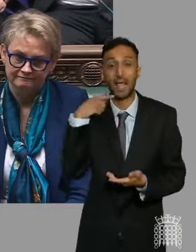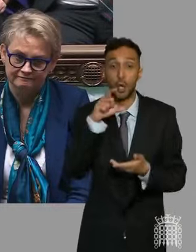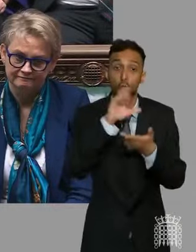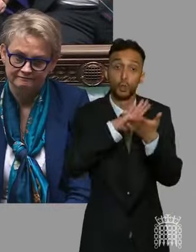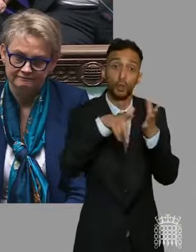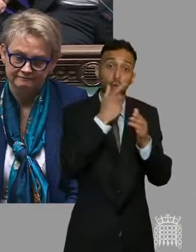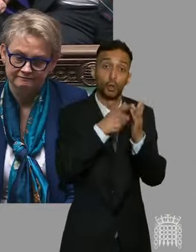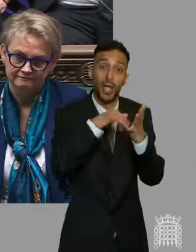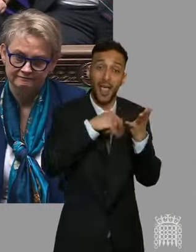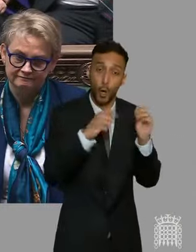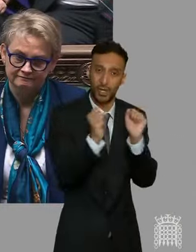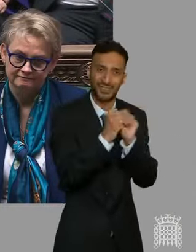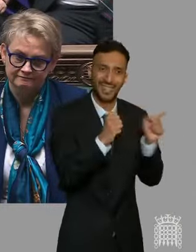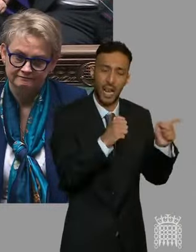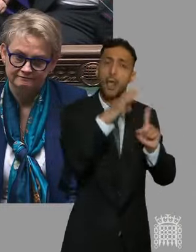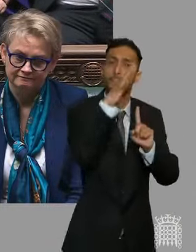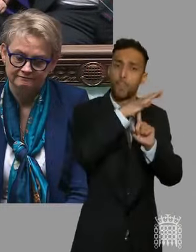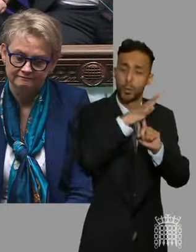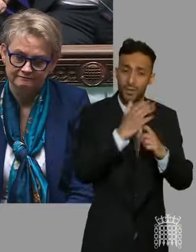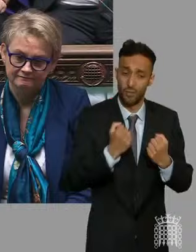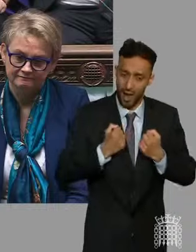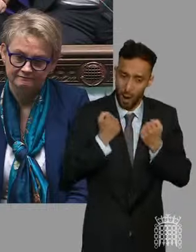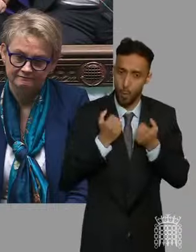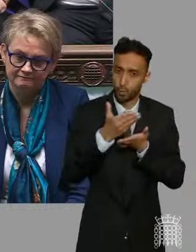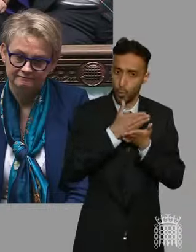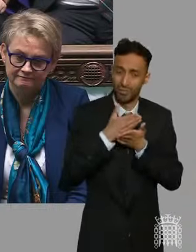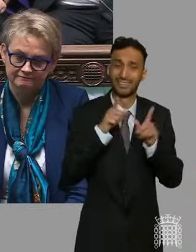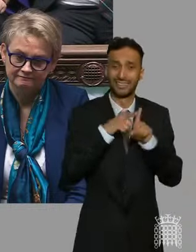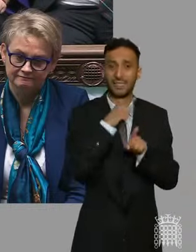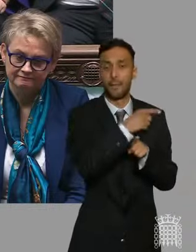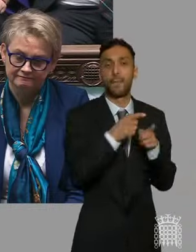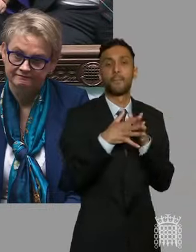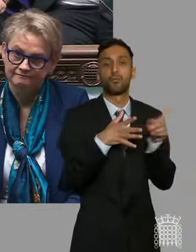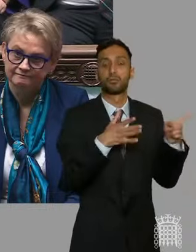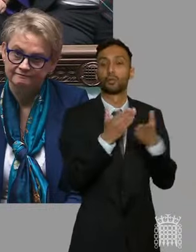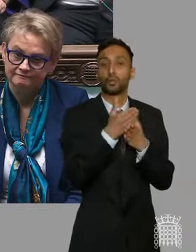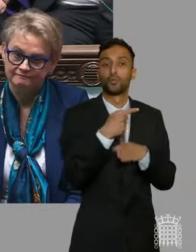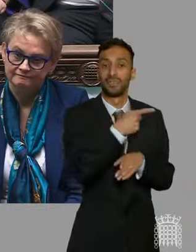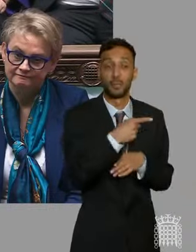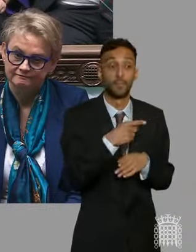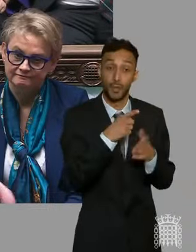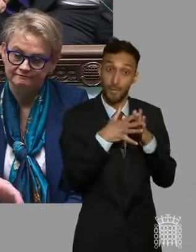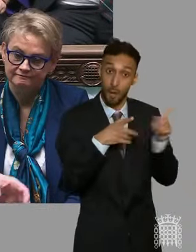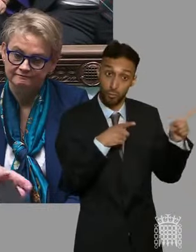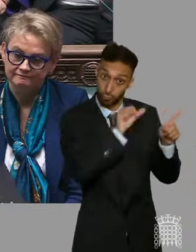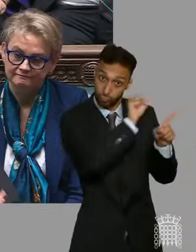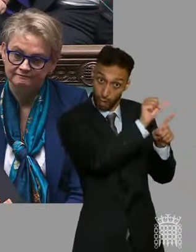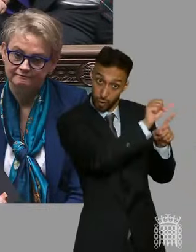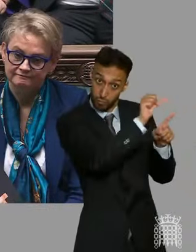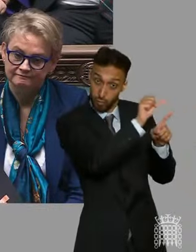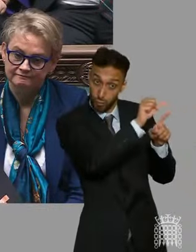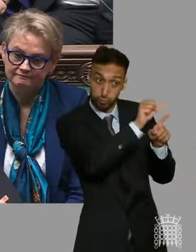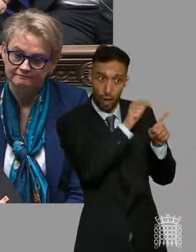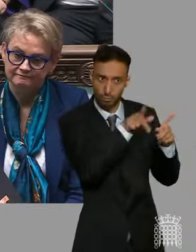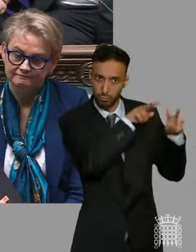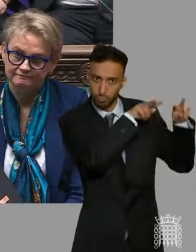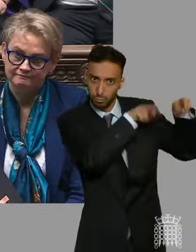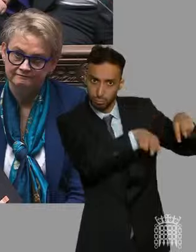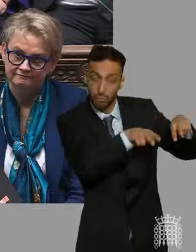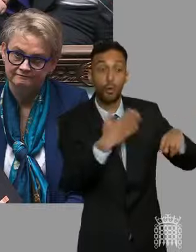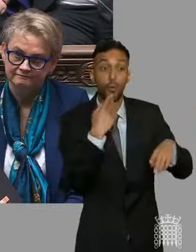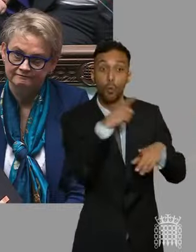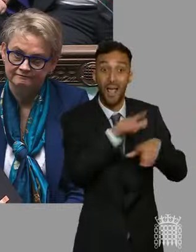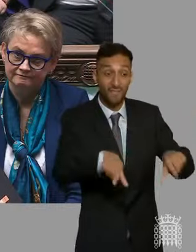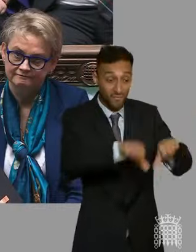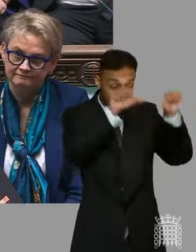The US are rightly looking at it. When it's finalised, I'll put it before the House with the costings. The figures being bandied around